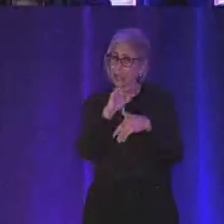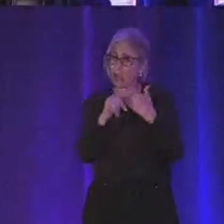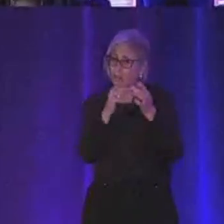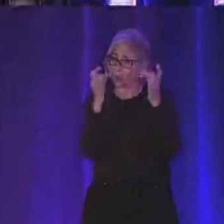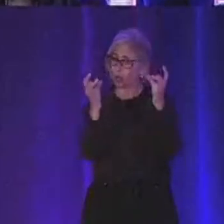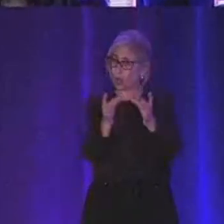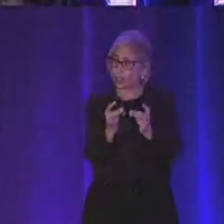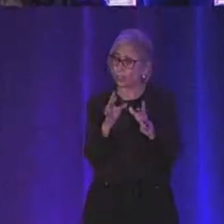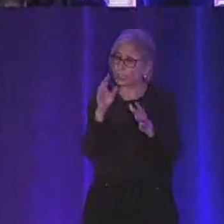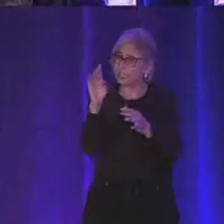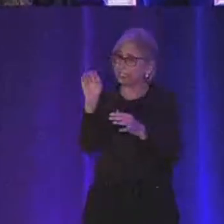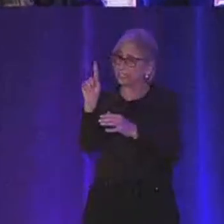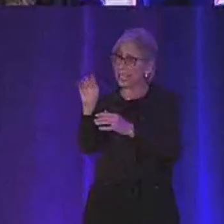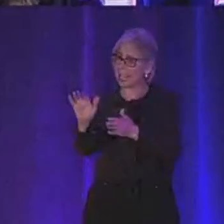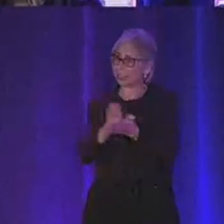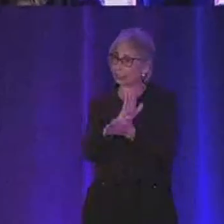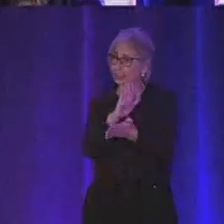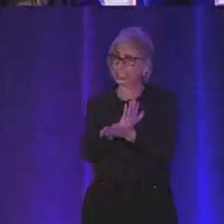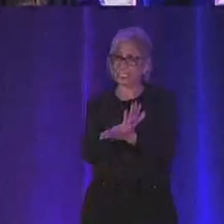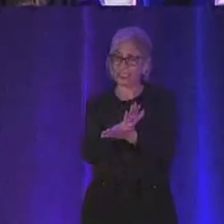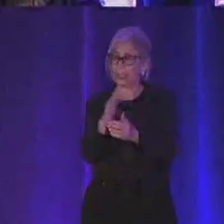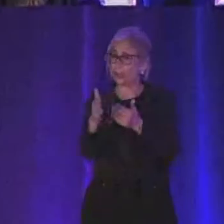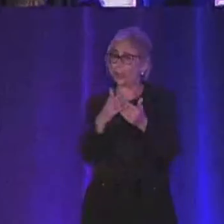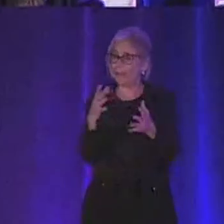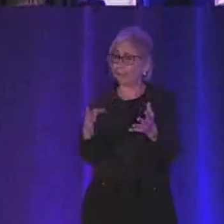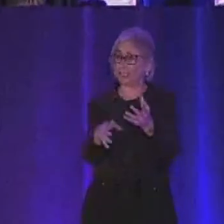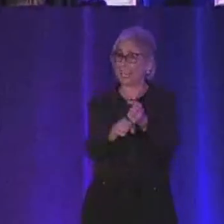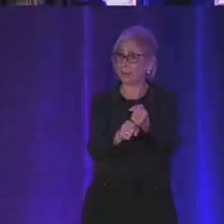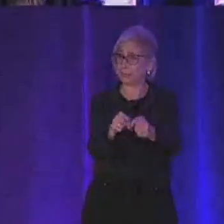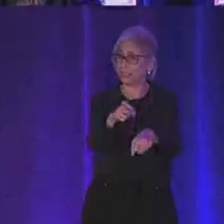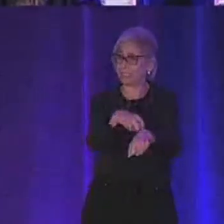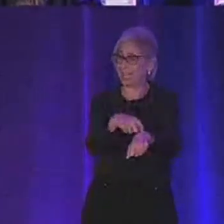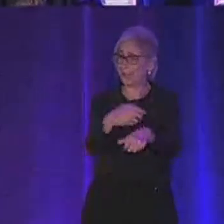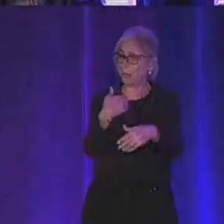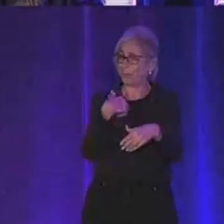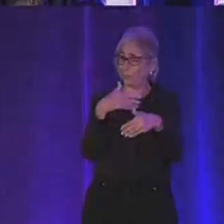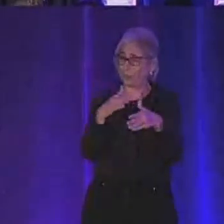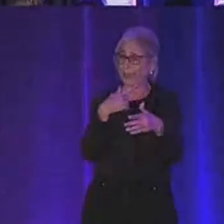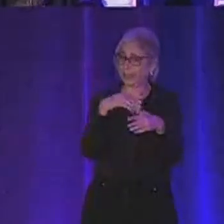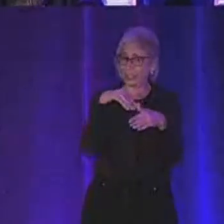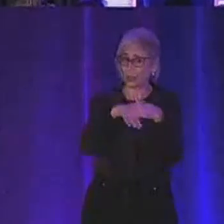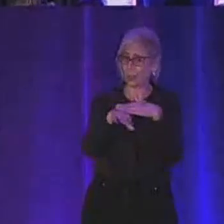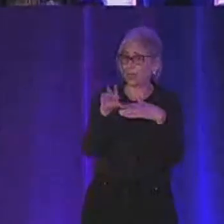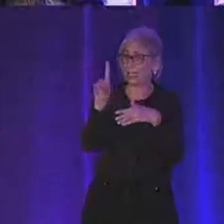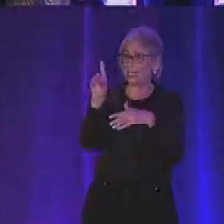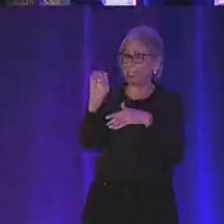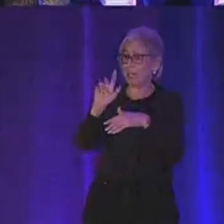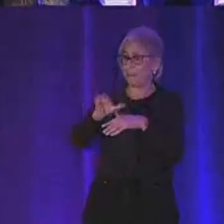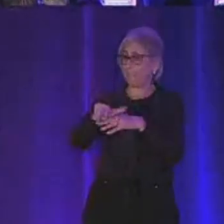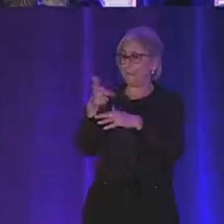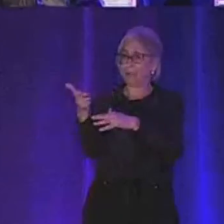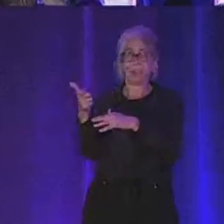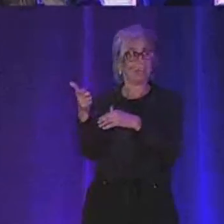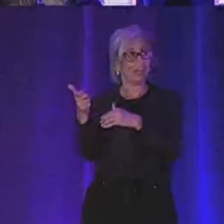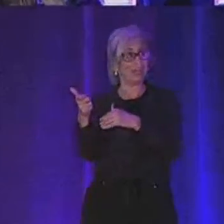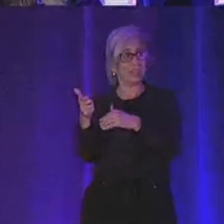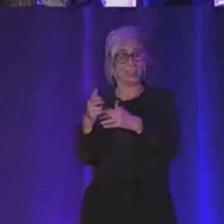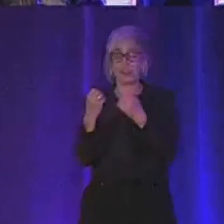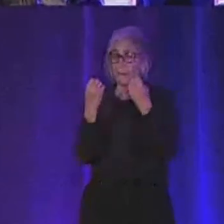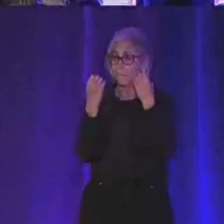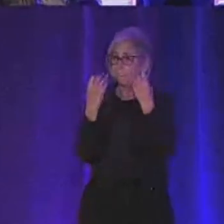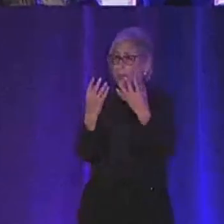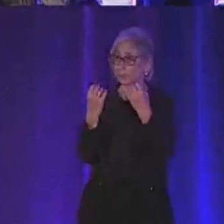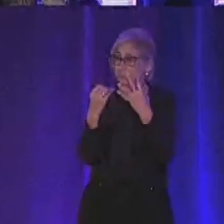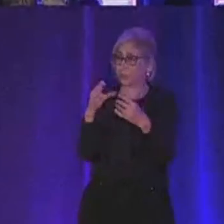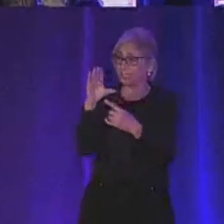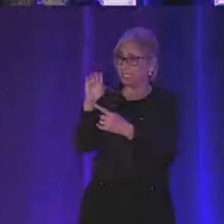style sheets forever captured in time in a way where I can actually go in and debug exactly the multiple